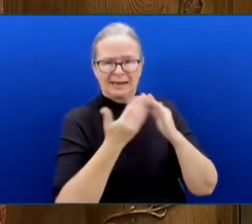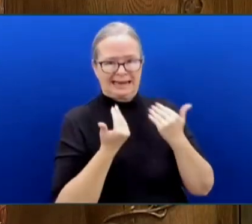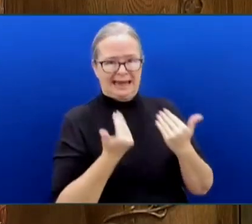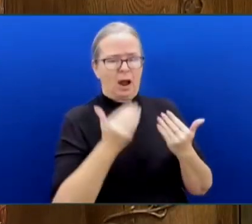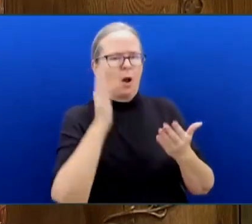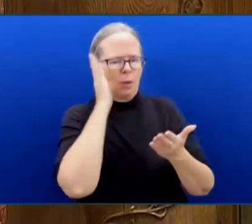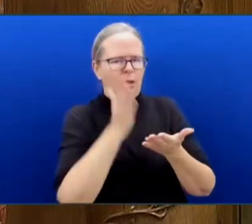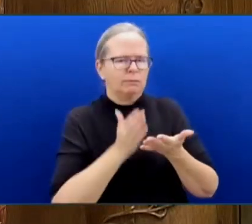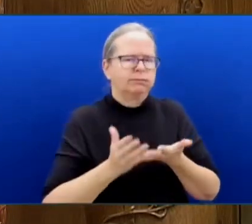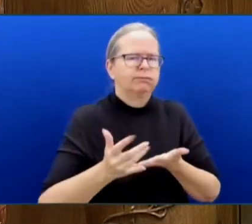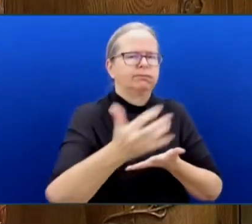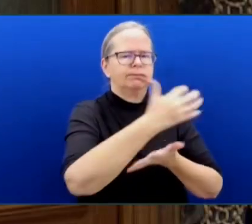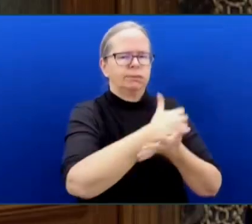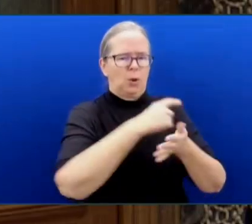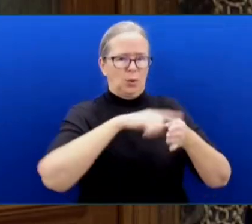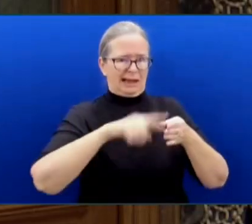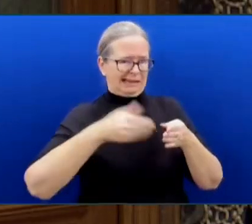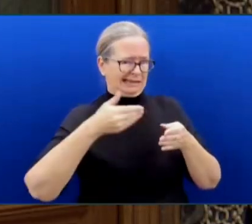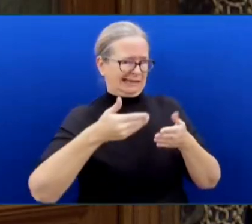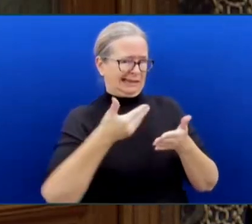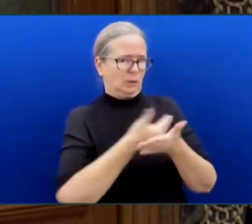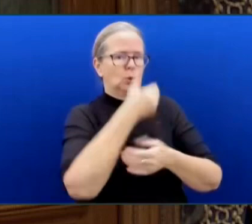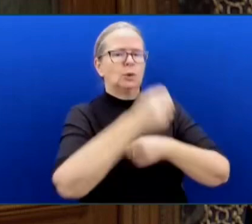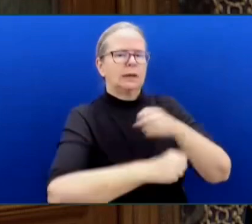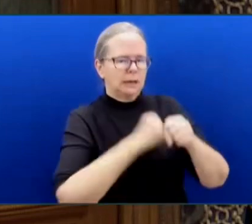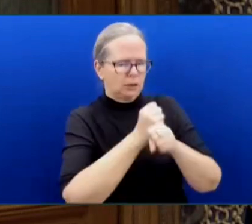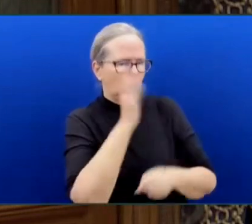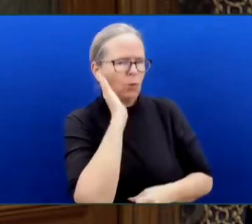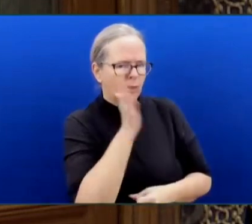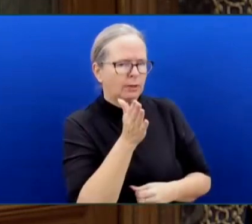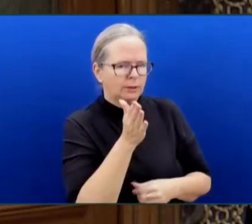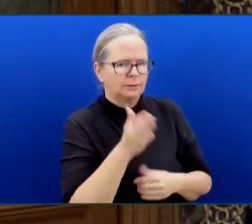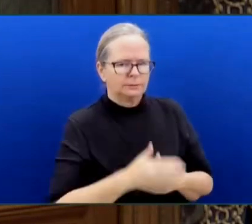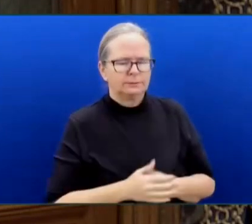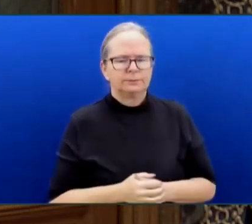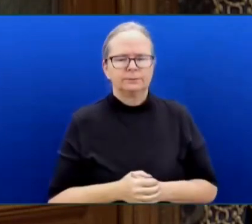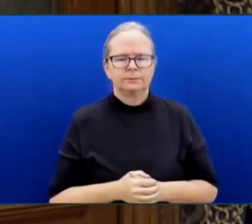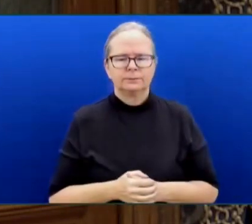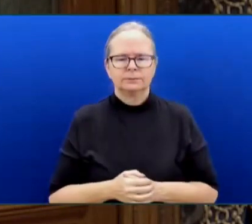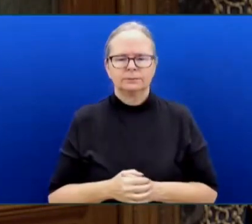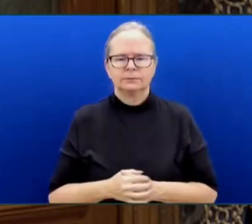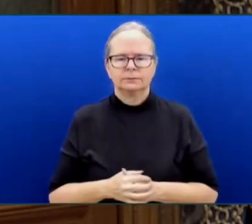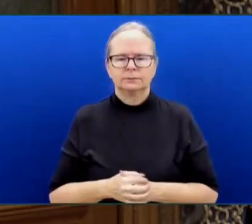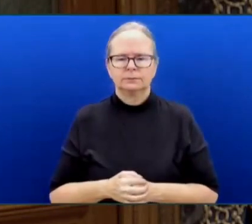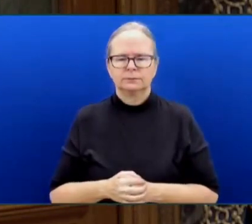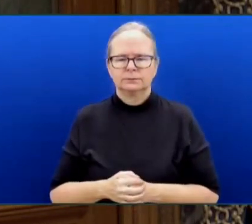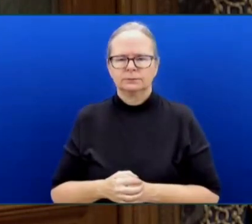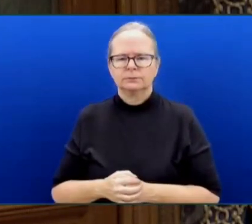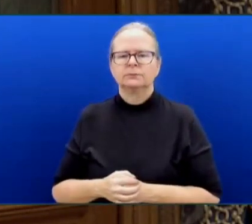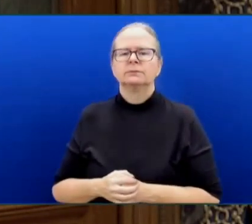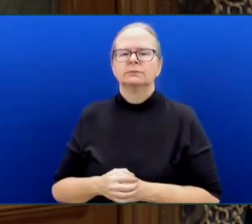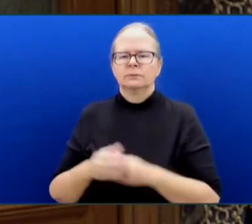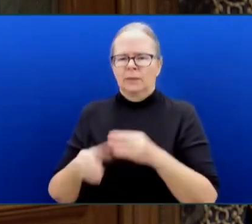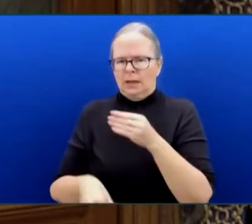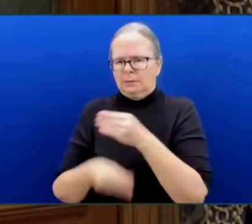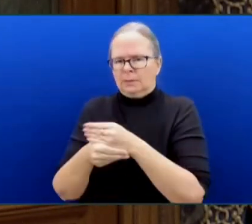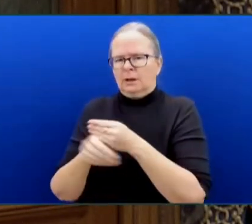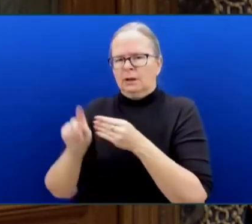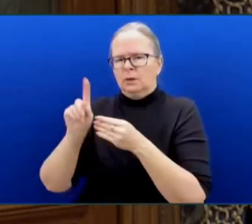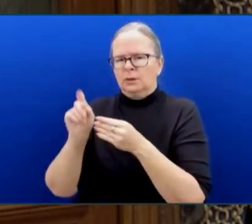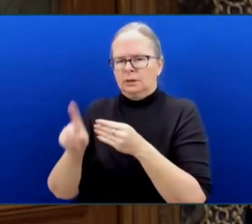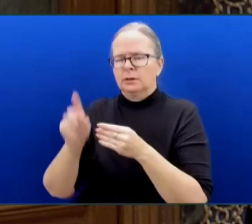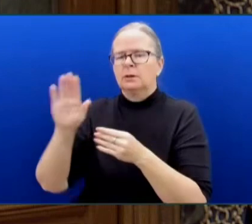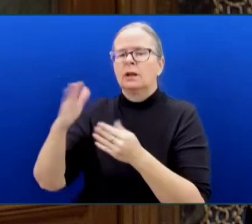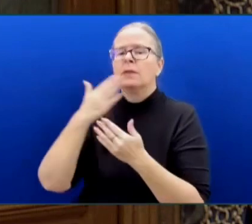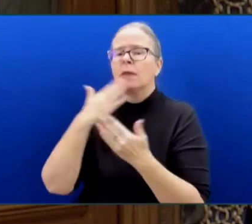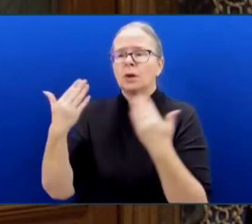supplemental. Yeah, thank you, Mr. Speaker. And I appreciate the Minister's response. But in the response, there